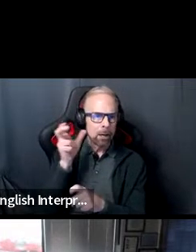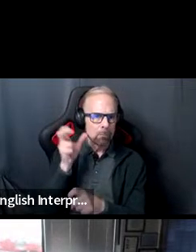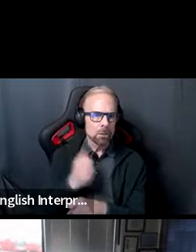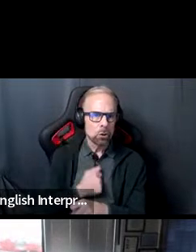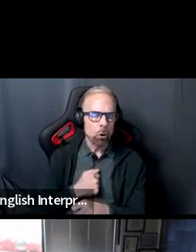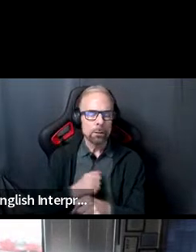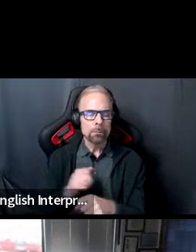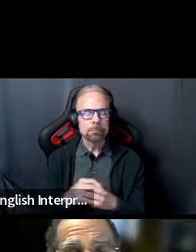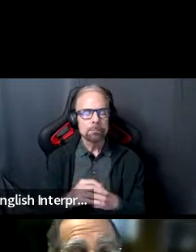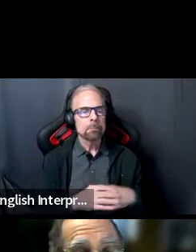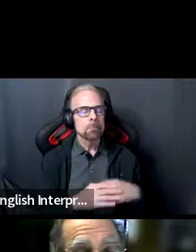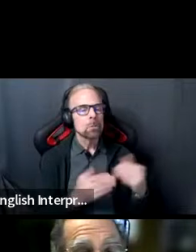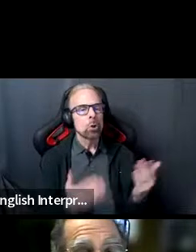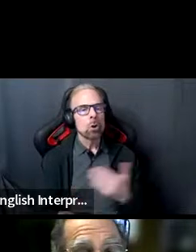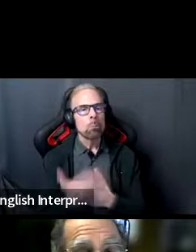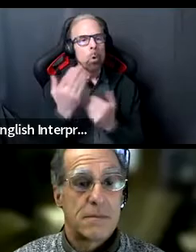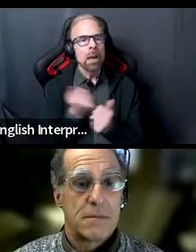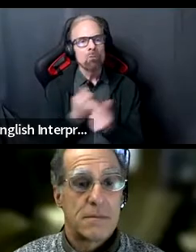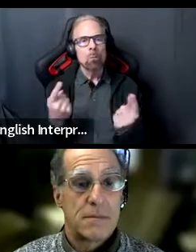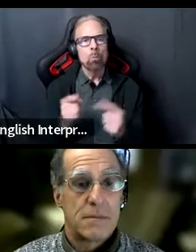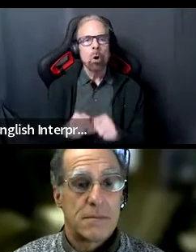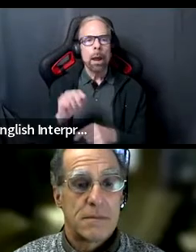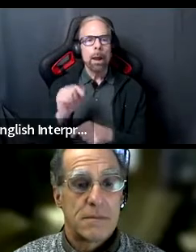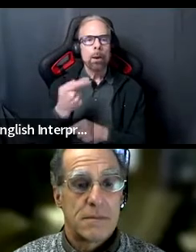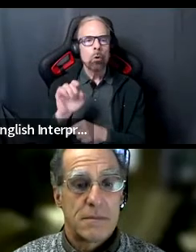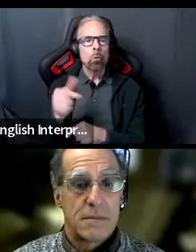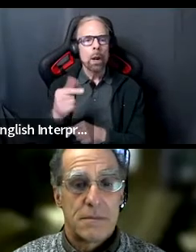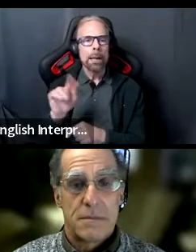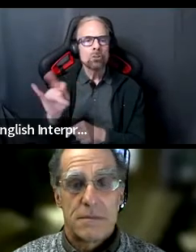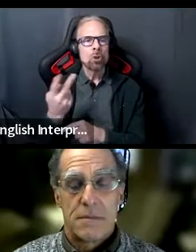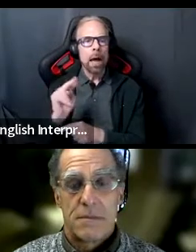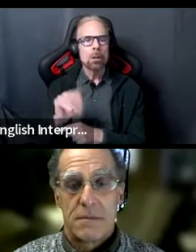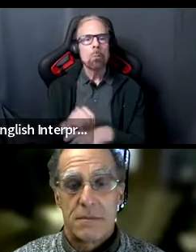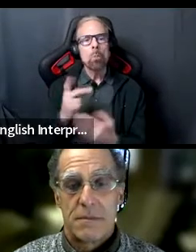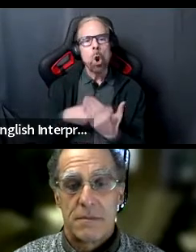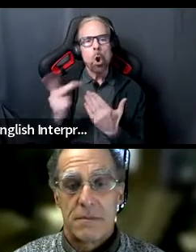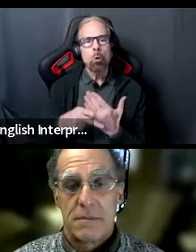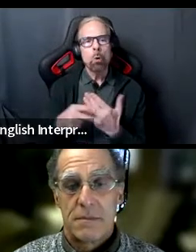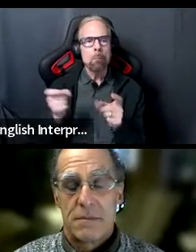Good morning, everyone. I'm Greg Johnson, IDR Program Administrator.